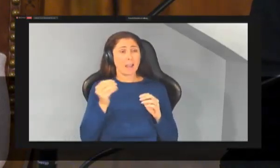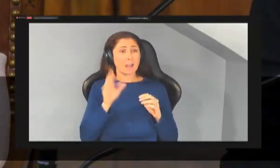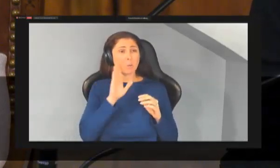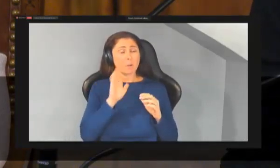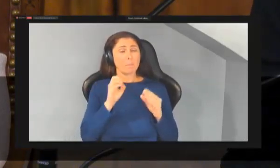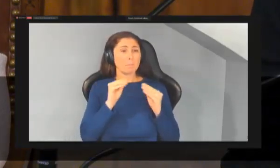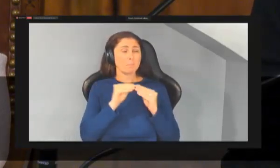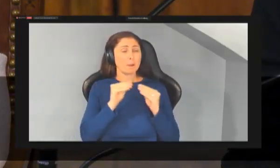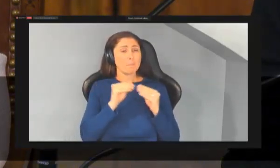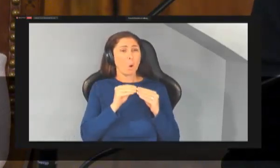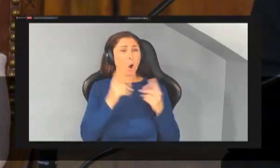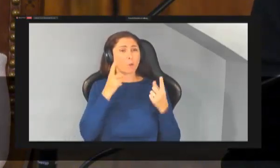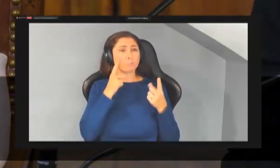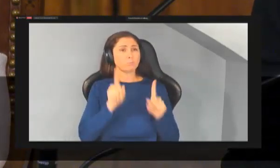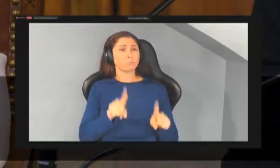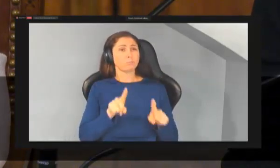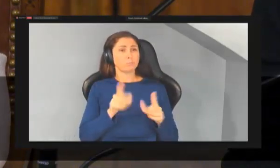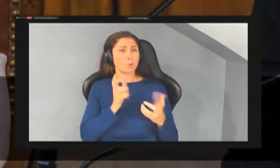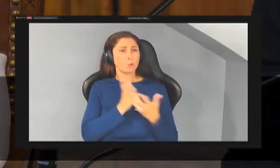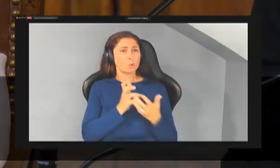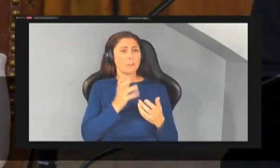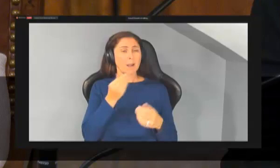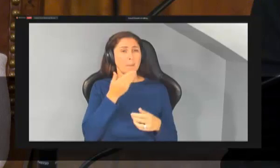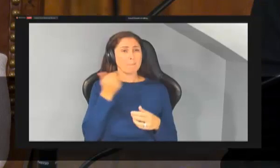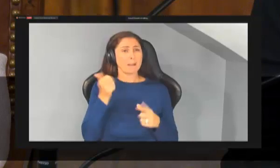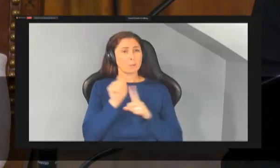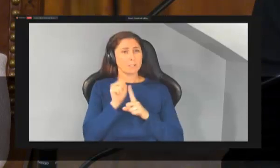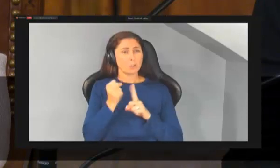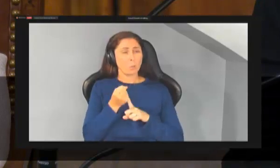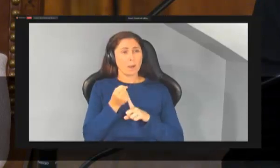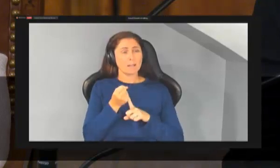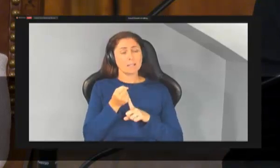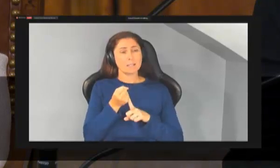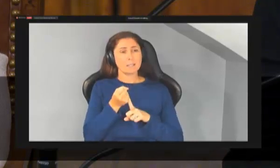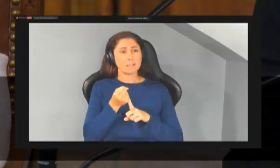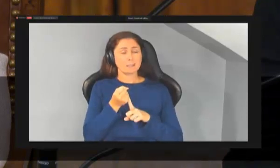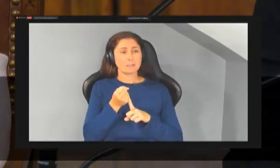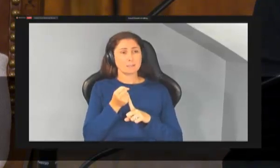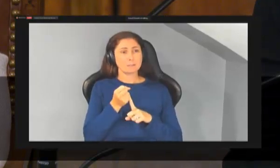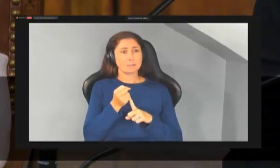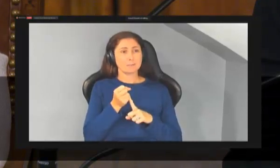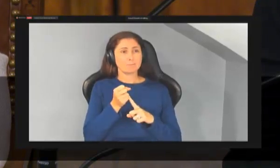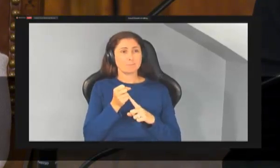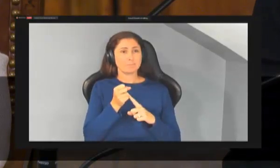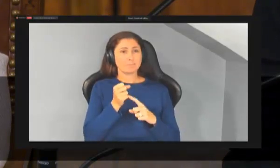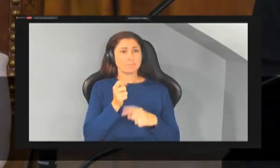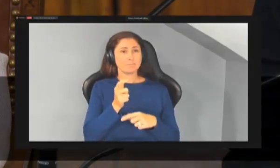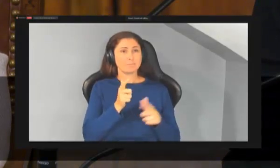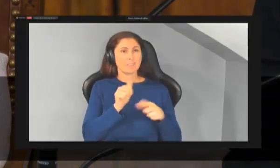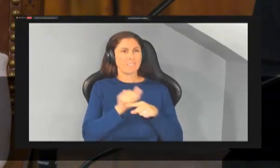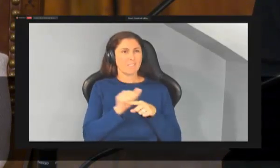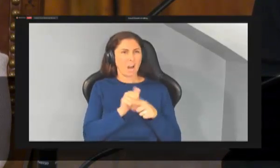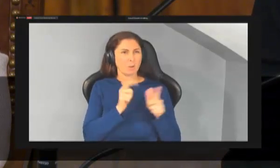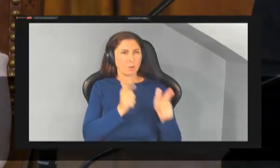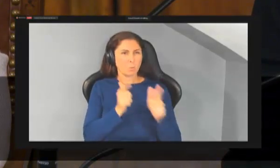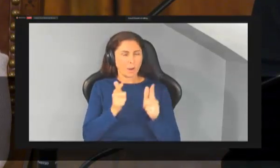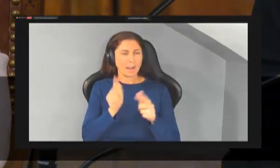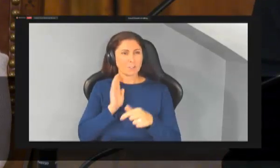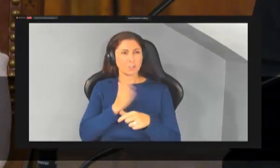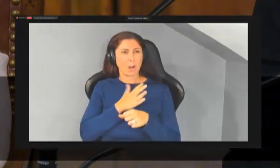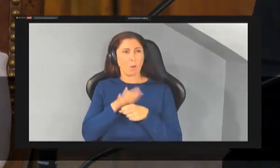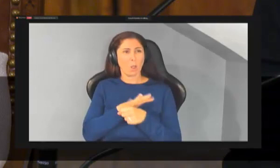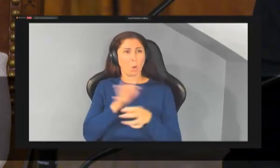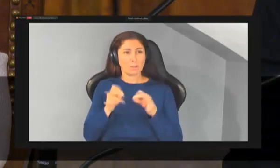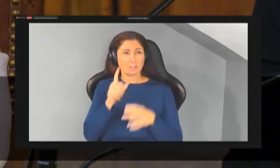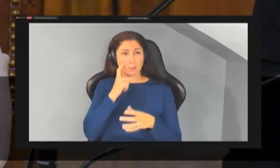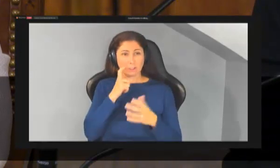conducive and could be even a better situated firing range. We know our local municipalities, like Mount Lebanon, have just built new